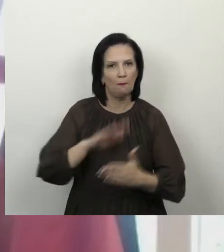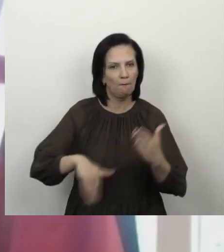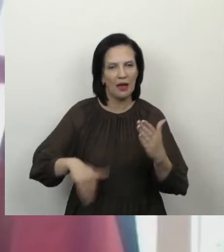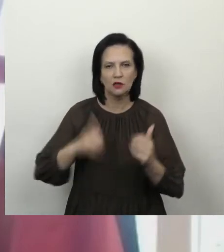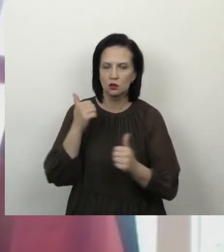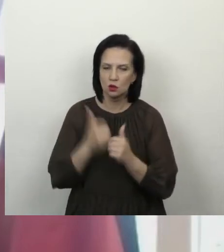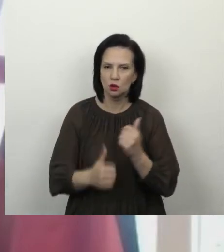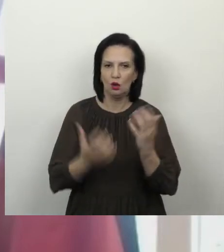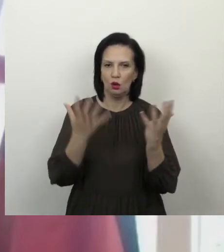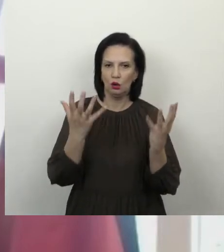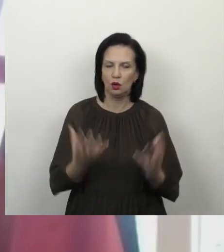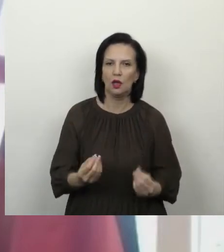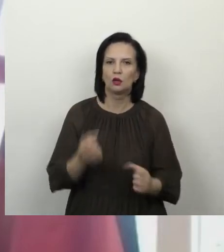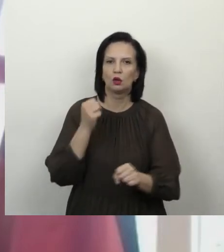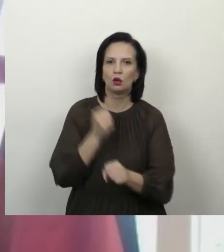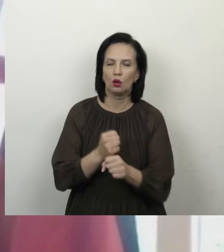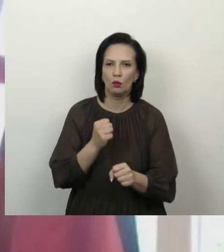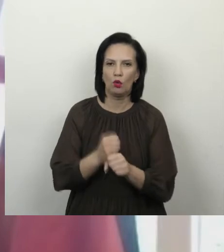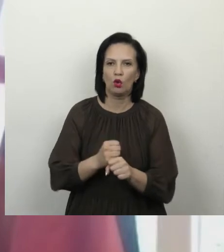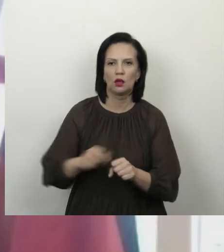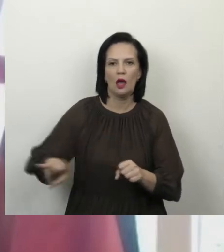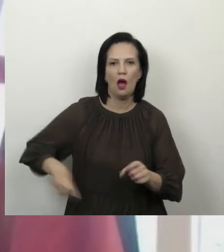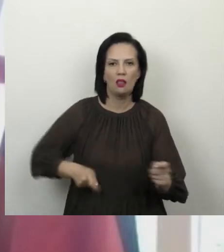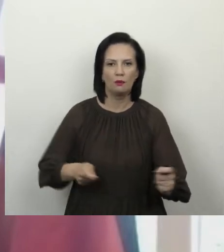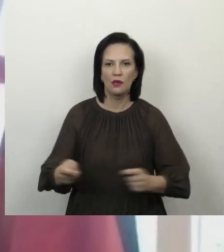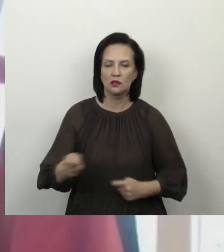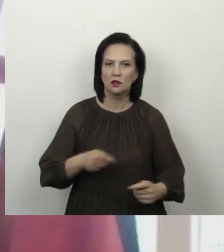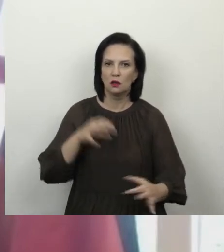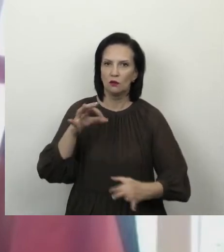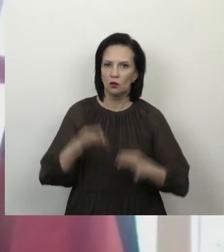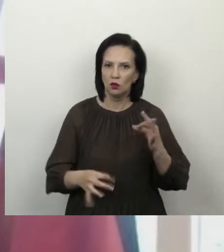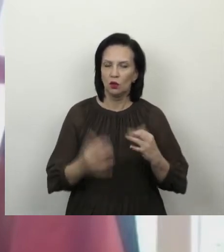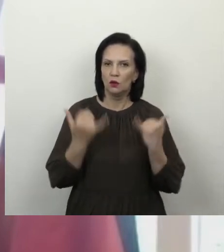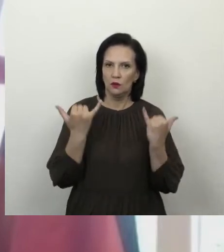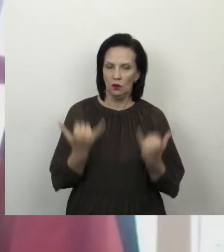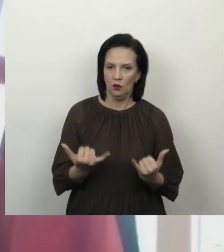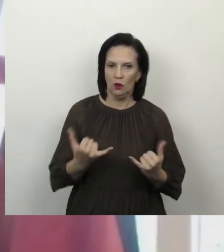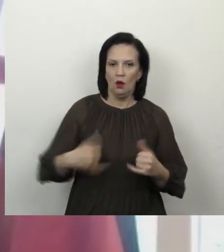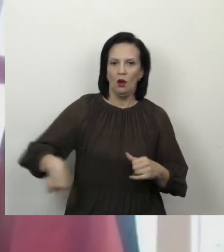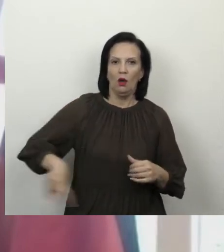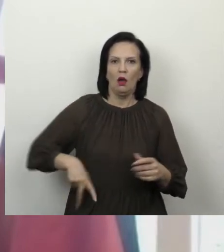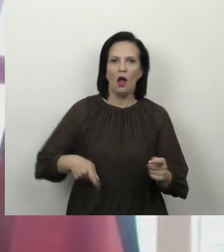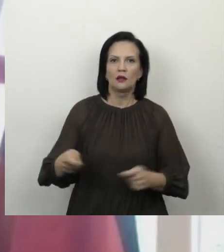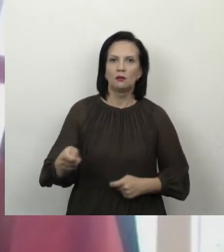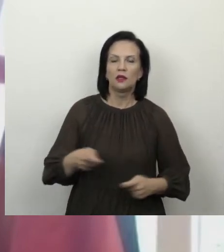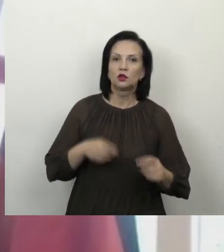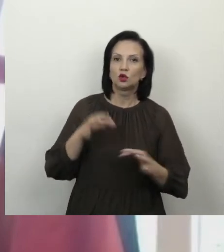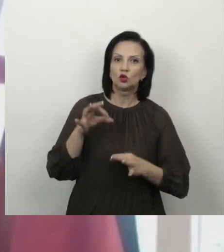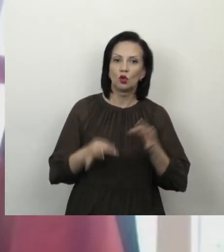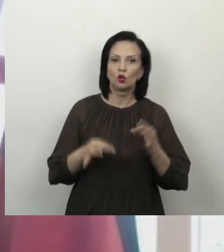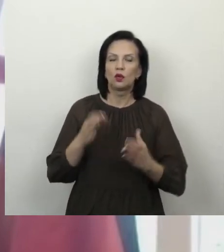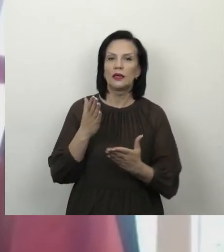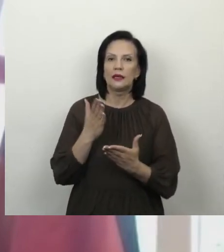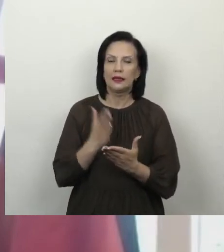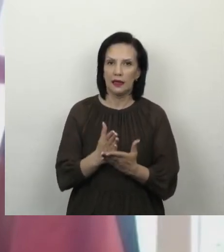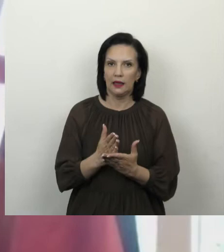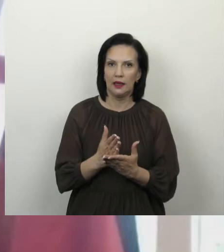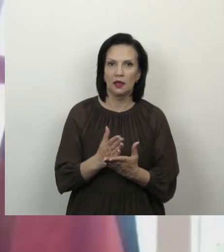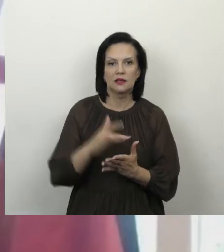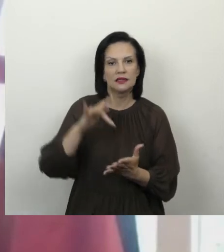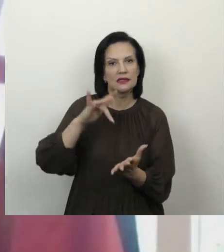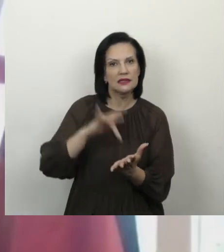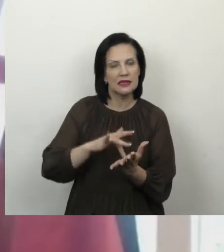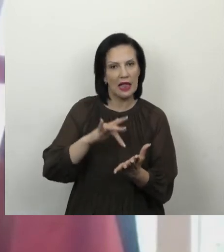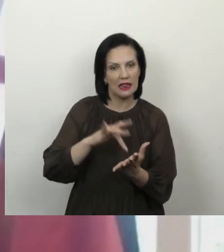administrative courts. Nowadays, the administrative courts are a central component of the rule of law